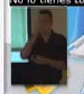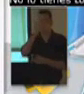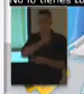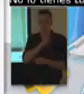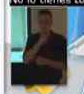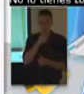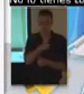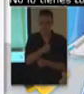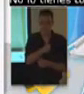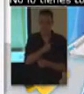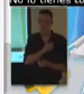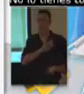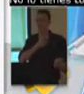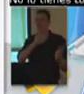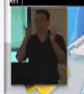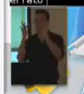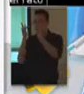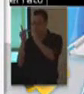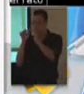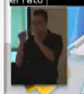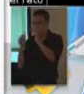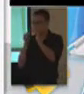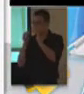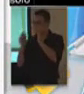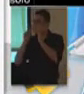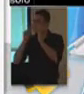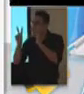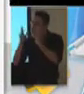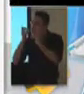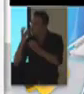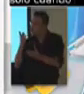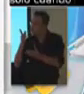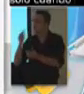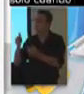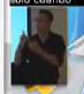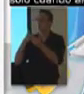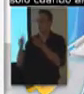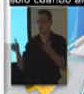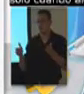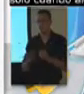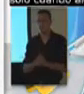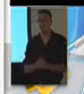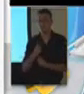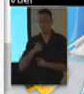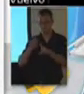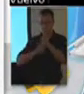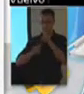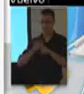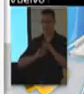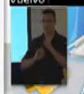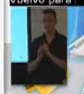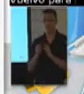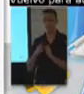when somebody knocks on the door, it kind of interrupts what's being viewed so that the person can see who wants to come